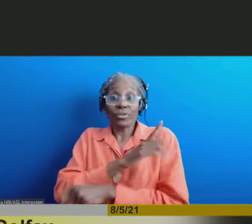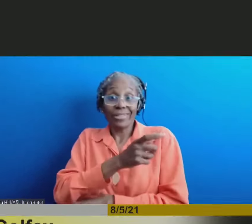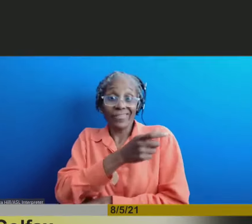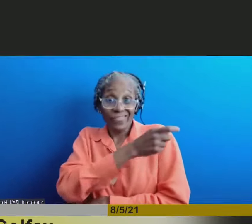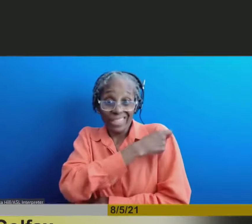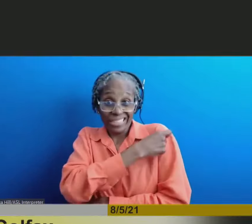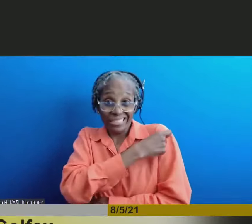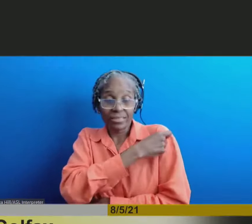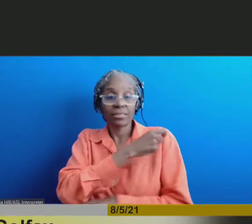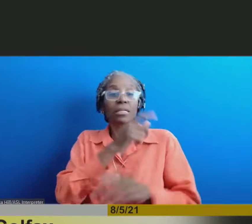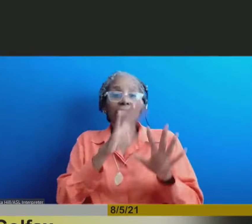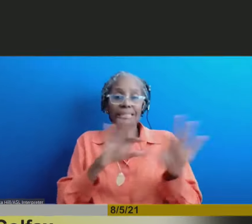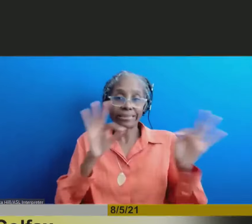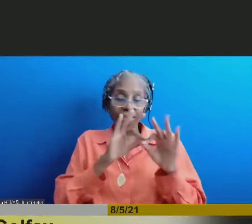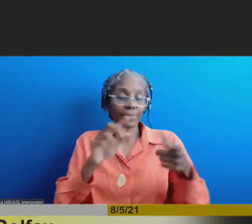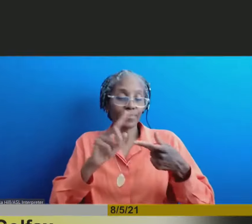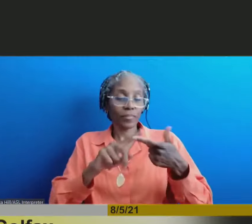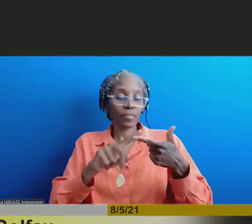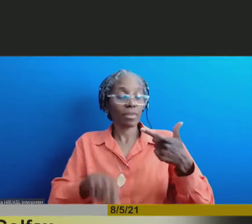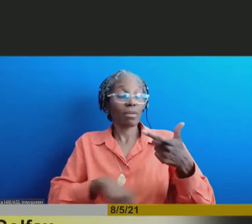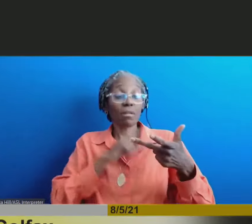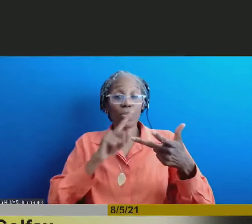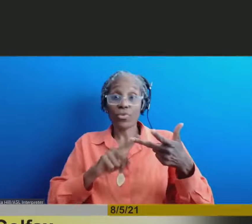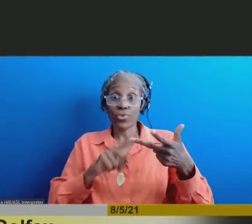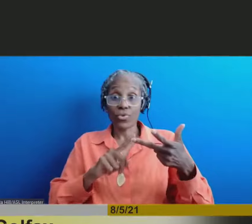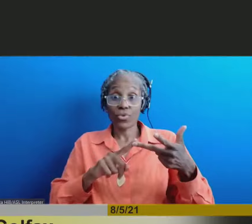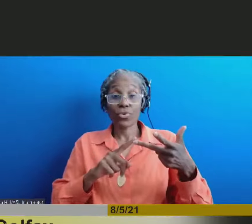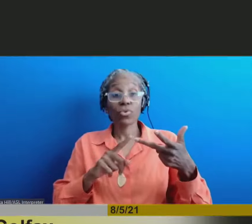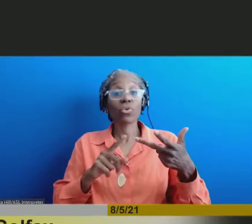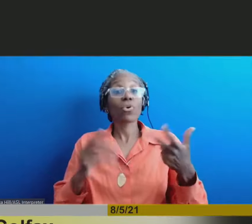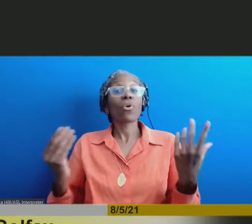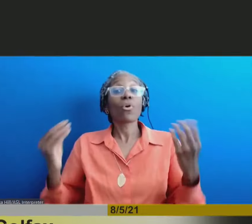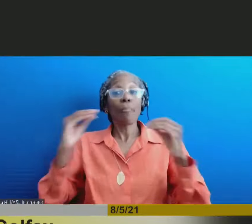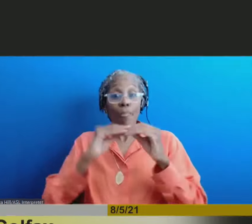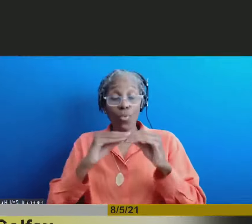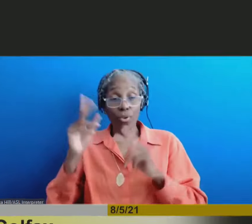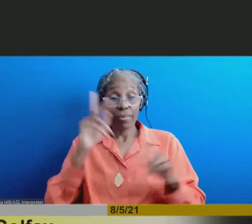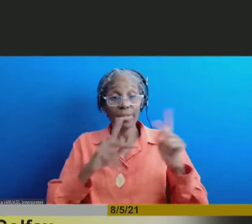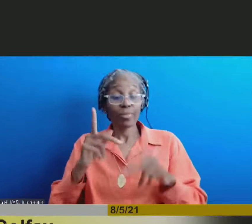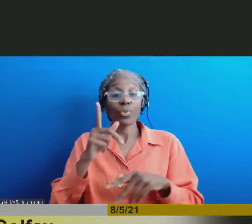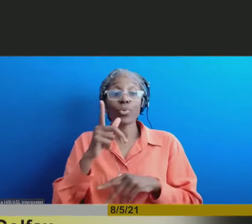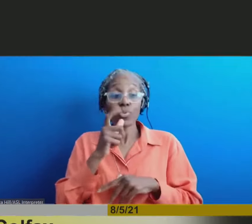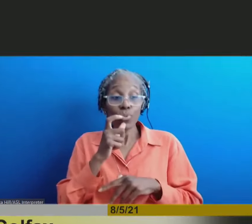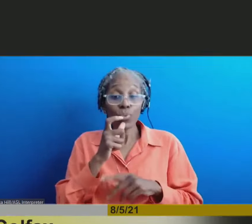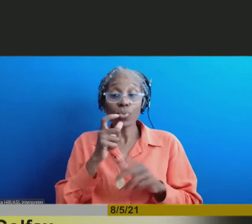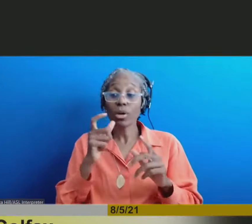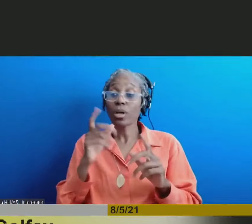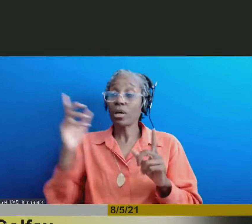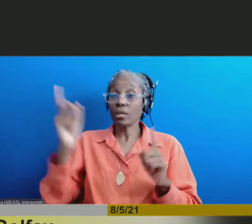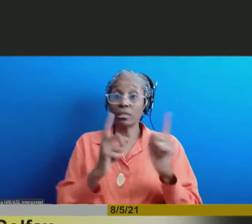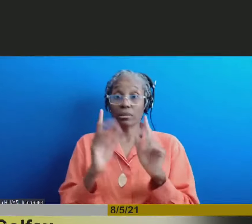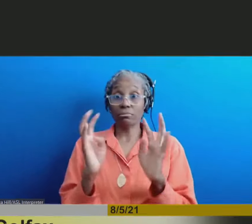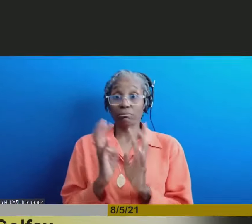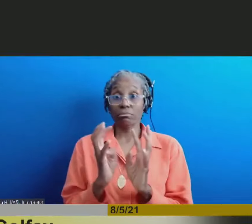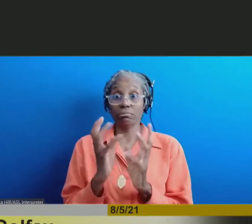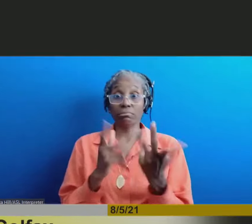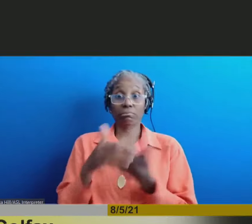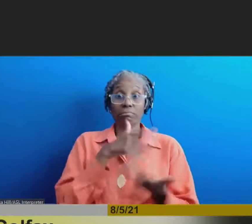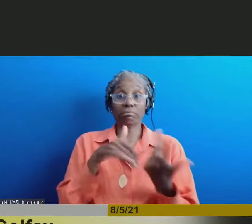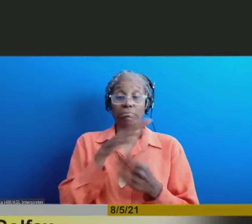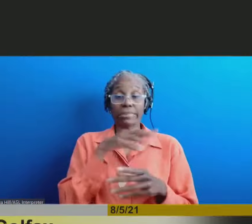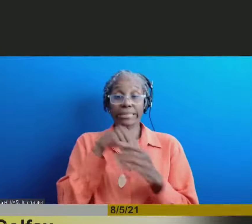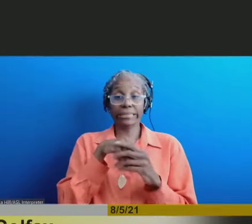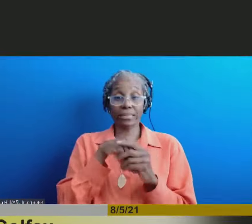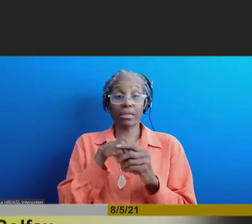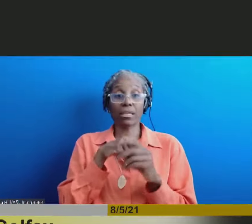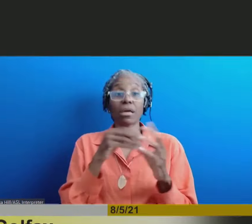So that's key as well. And that, the more people that you're engaging with, particularly inside,